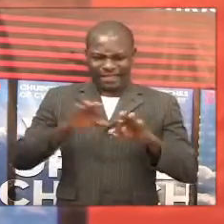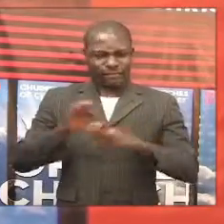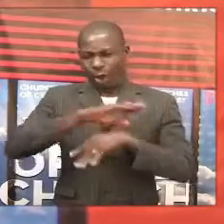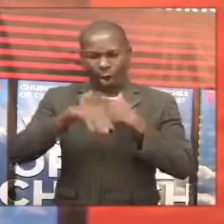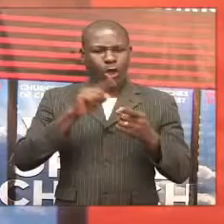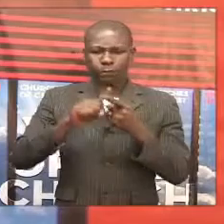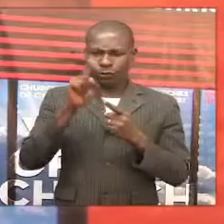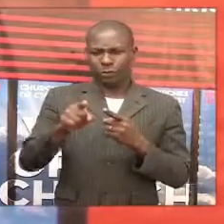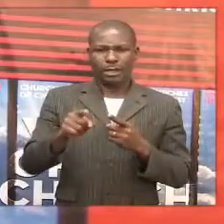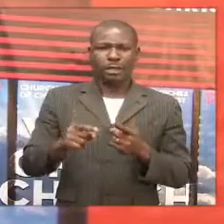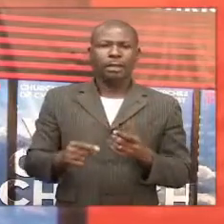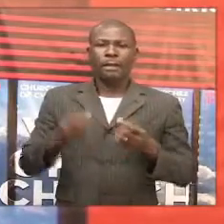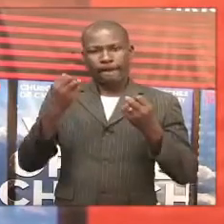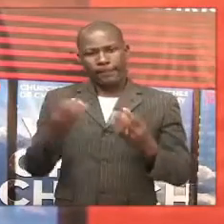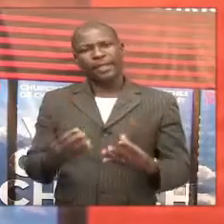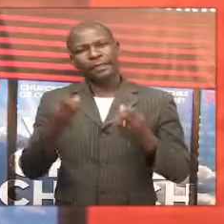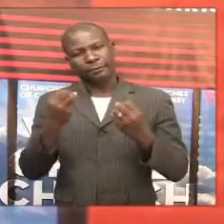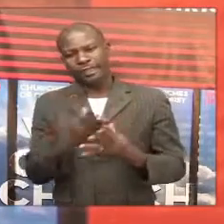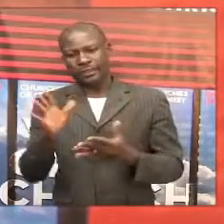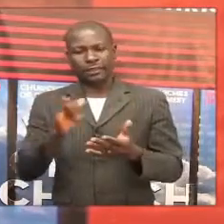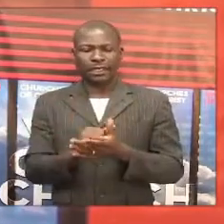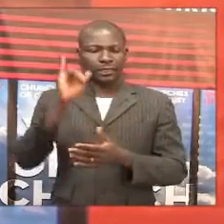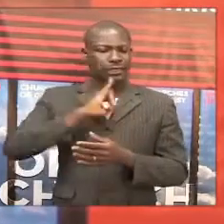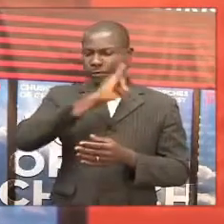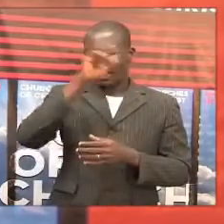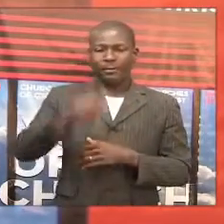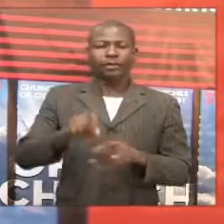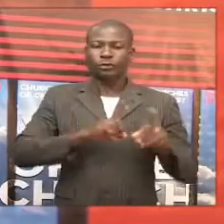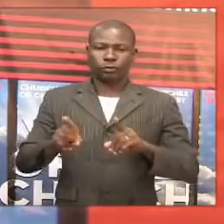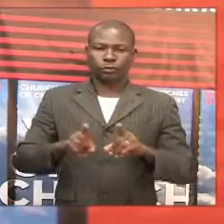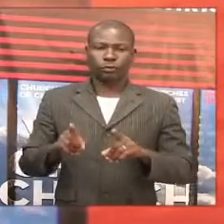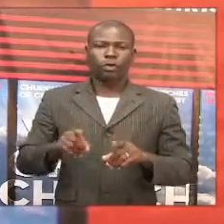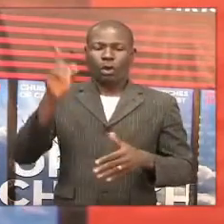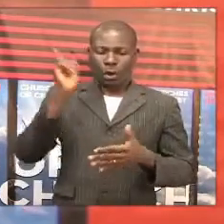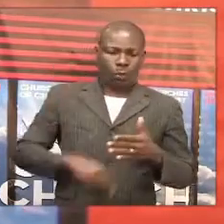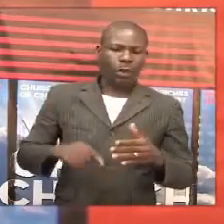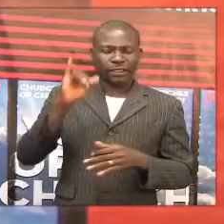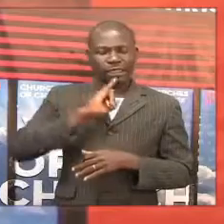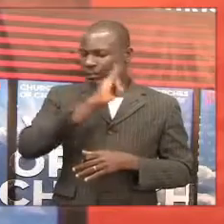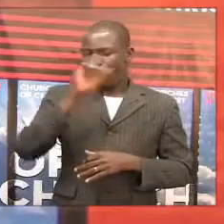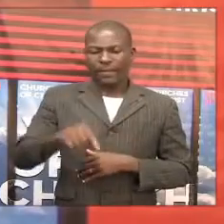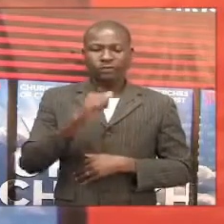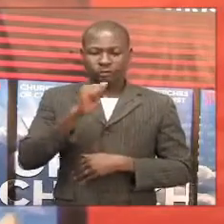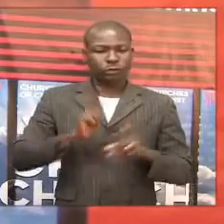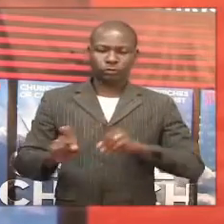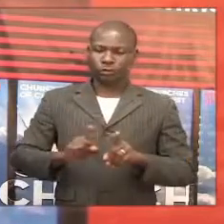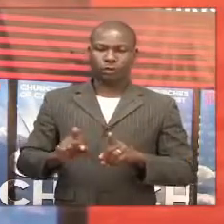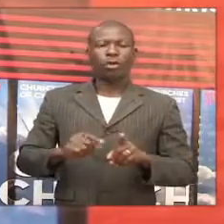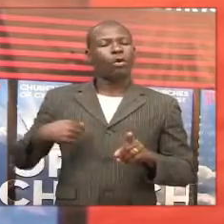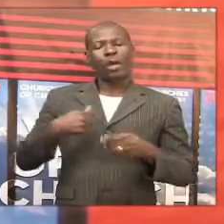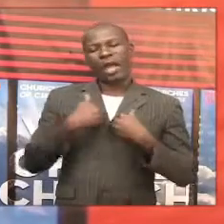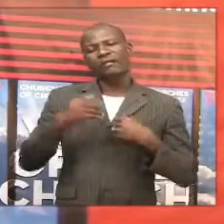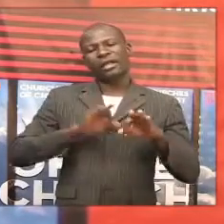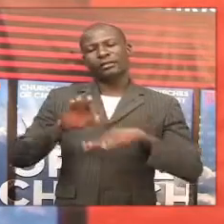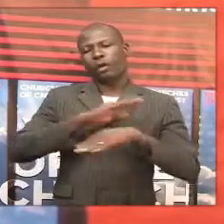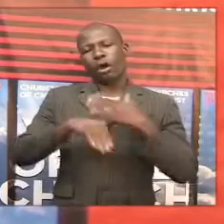And near may be a chess of Israel for a year or Homeda. And in near may be any more quans of 1 year or Homedano. Nina, I watch your cron